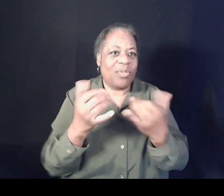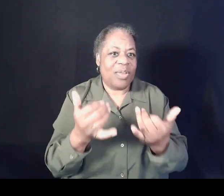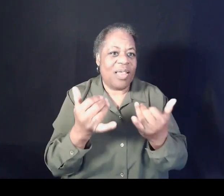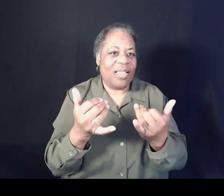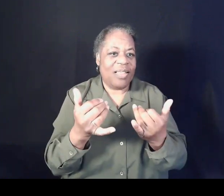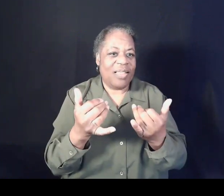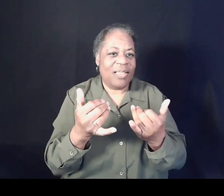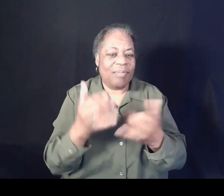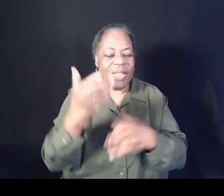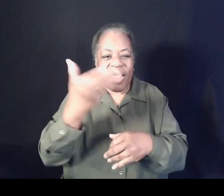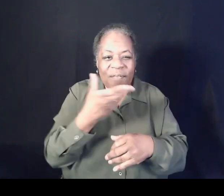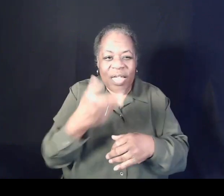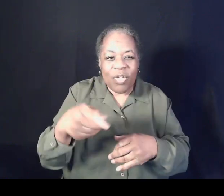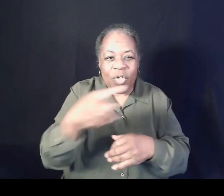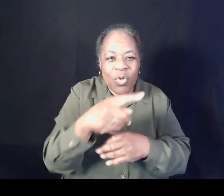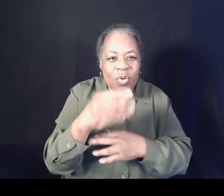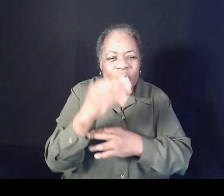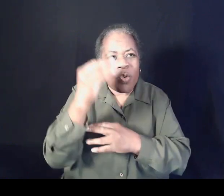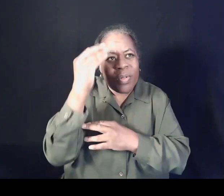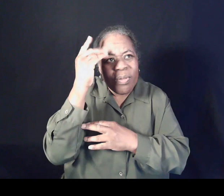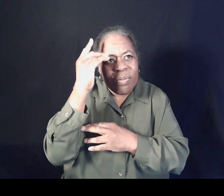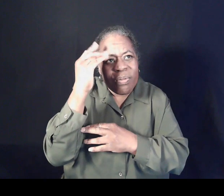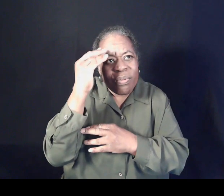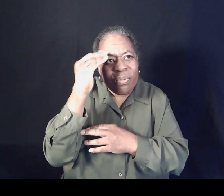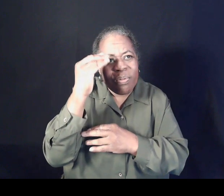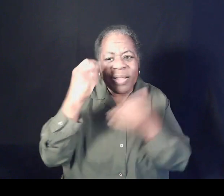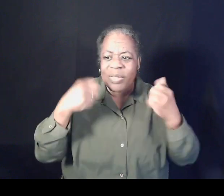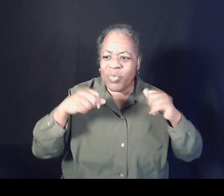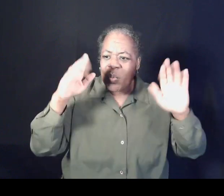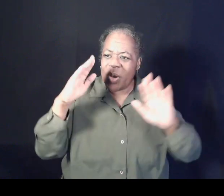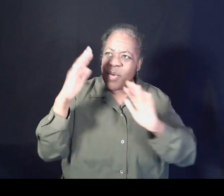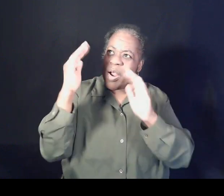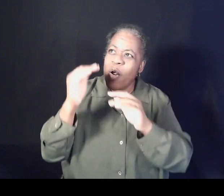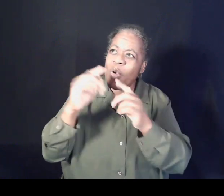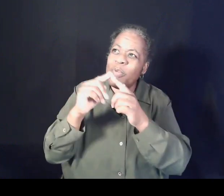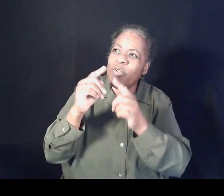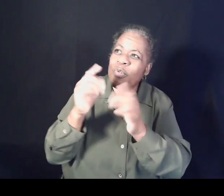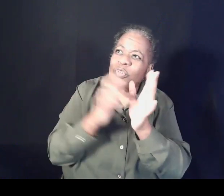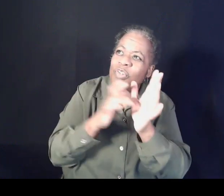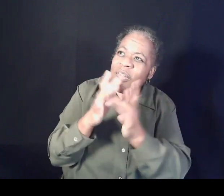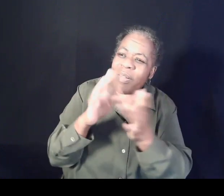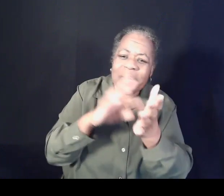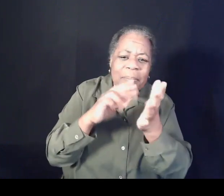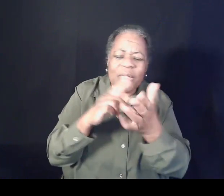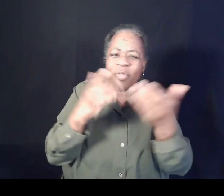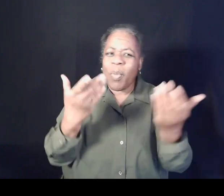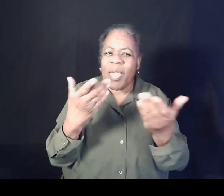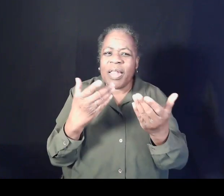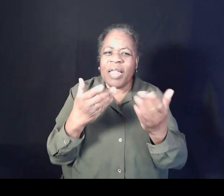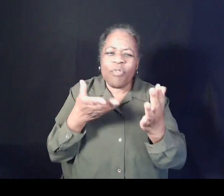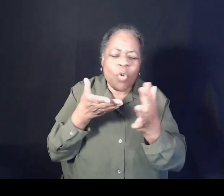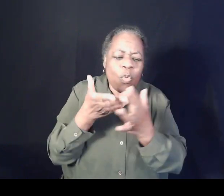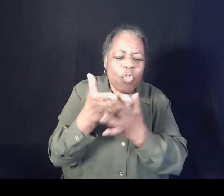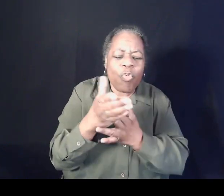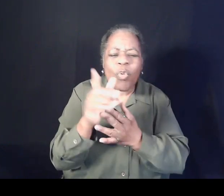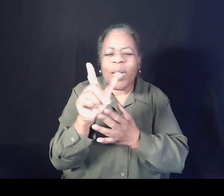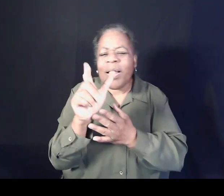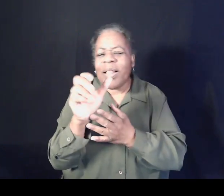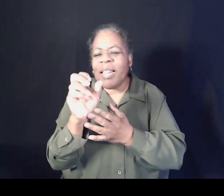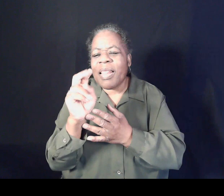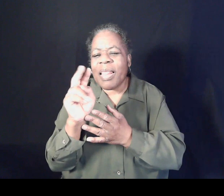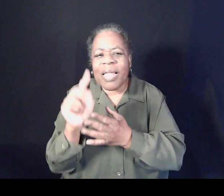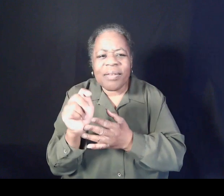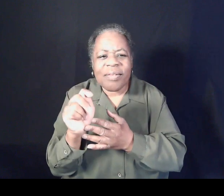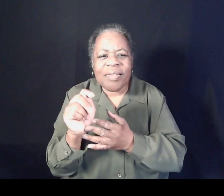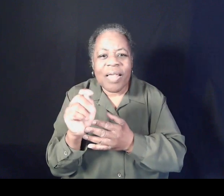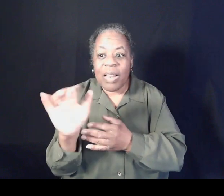I invite you to reflect on what surrendering your hope to Jesus means as you journey throughout Lent. Like the disciples,